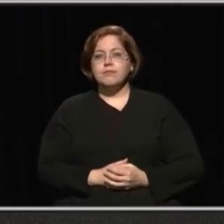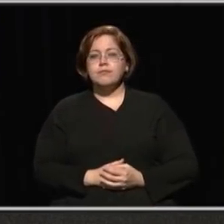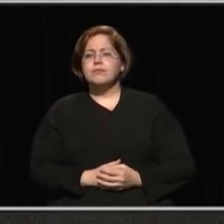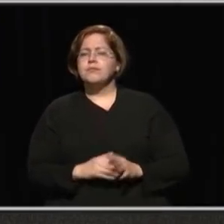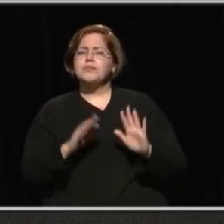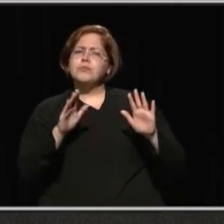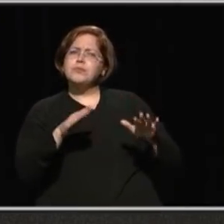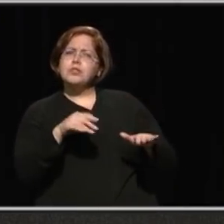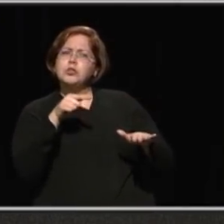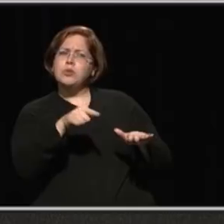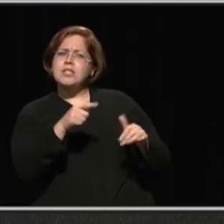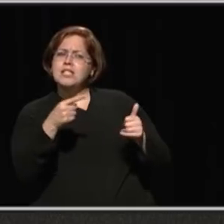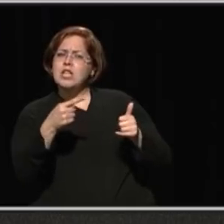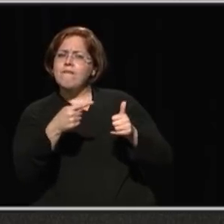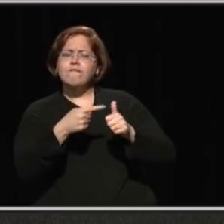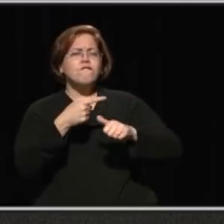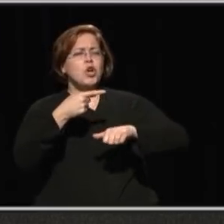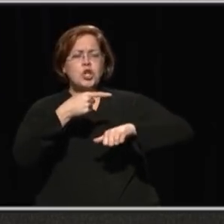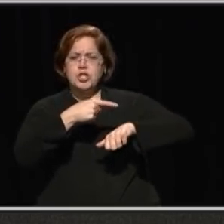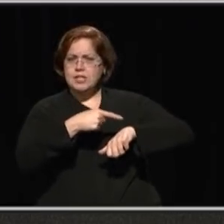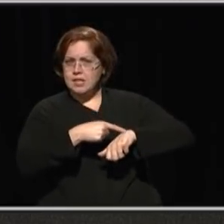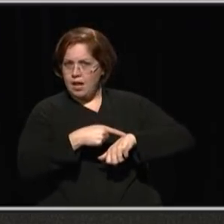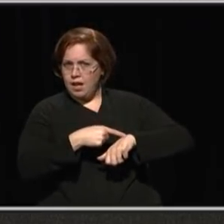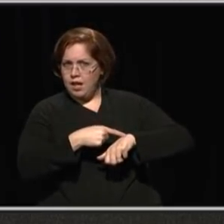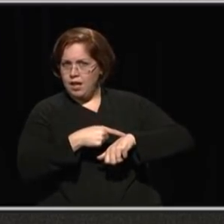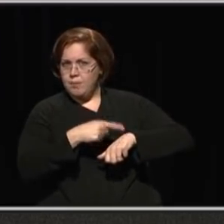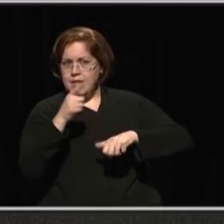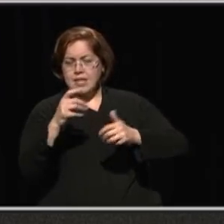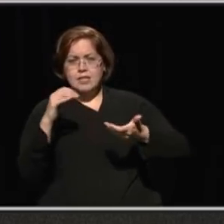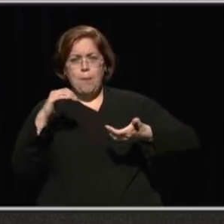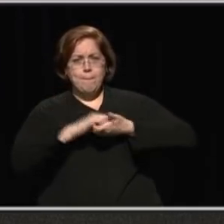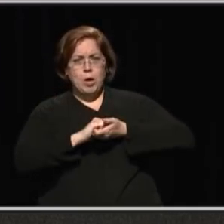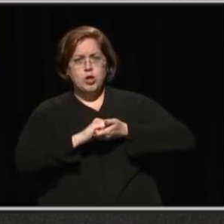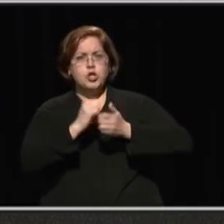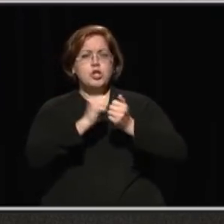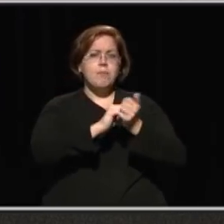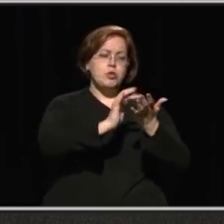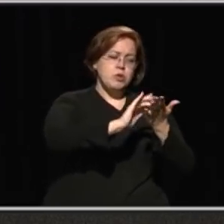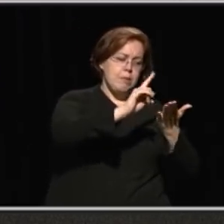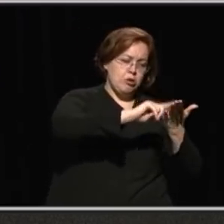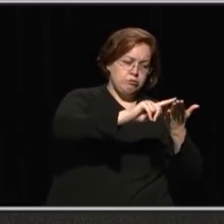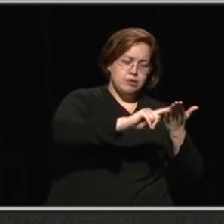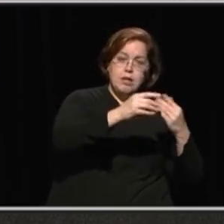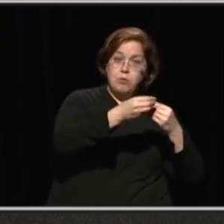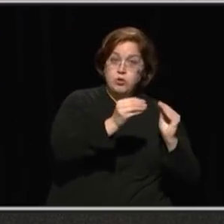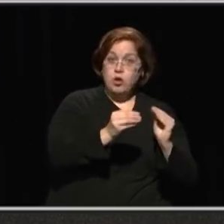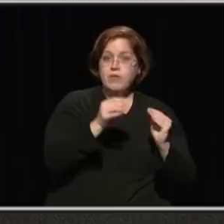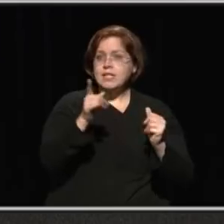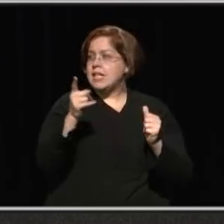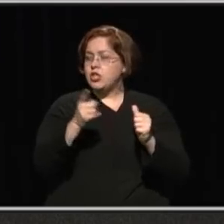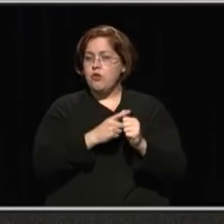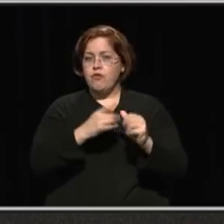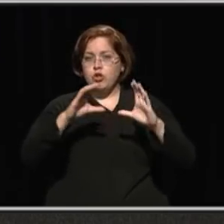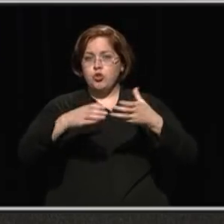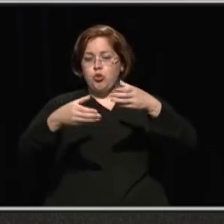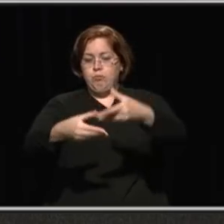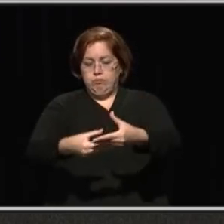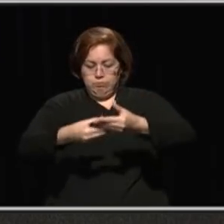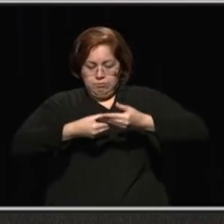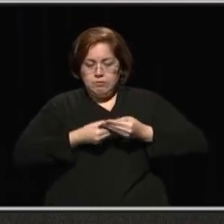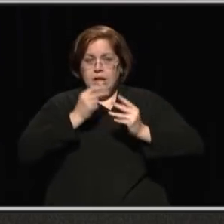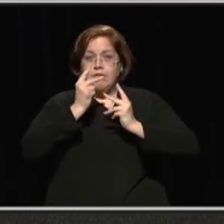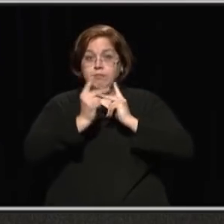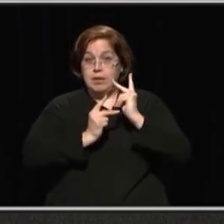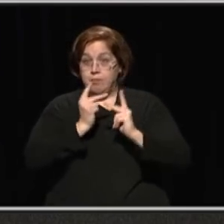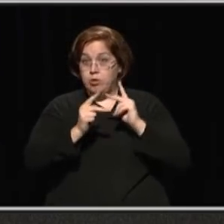So is this the first time that this partnership between the medical examiner's office, is this the first group of people who have